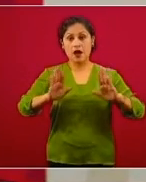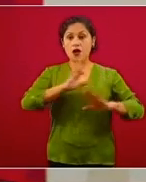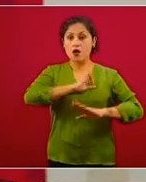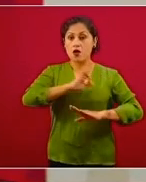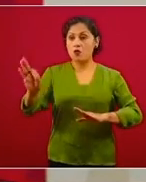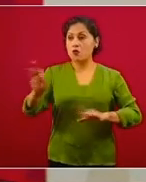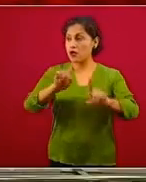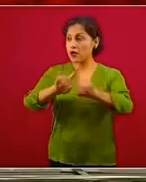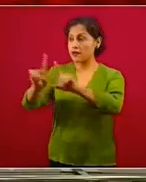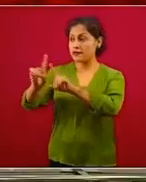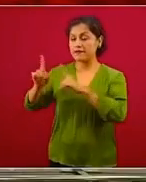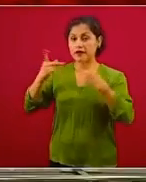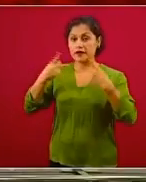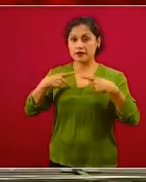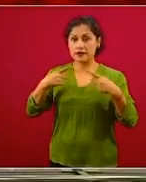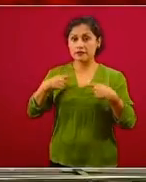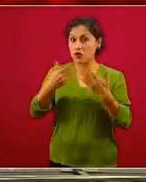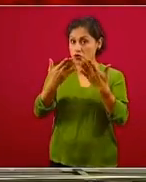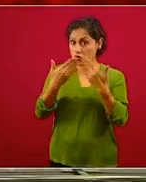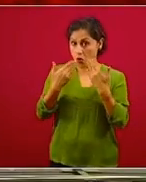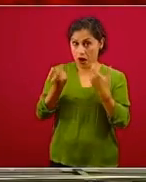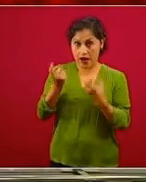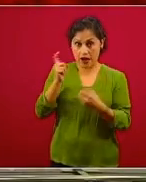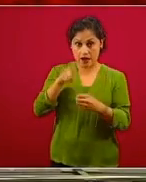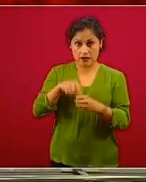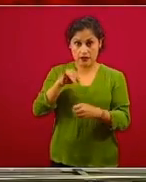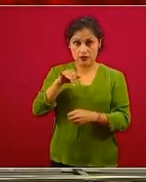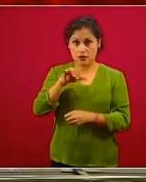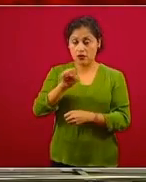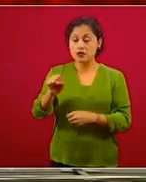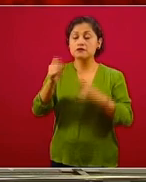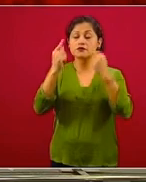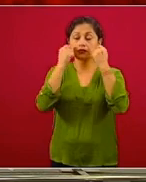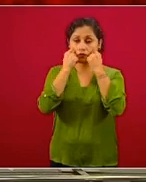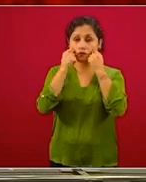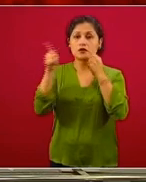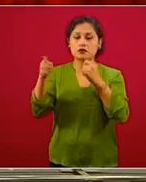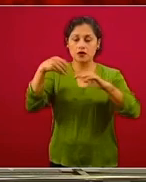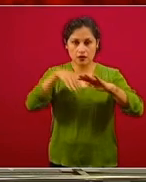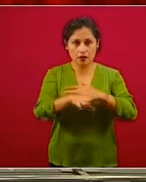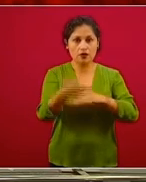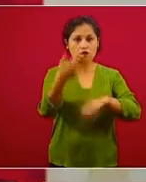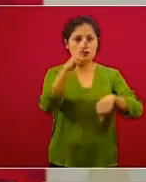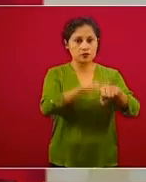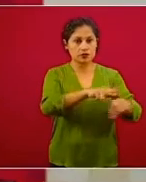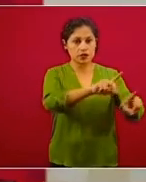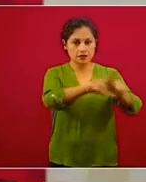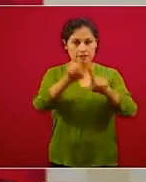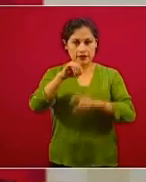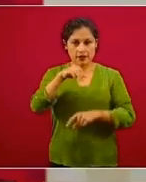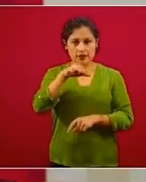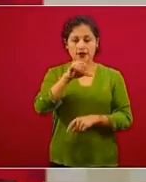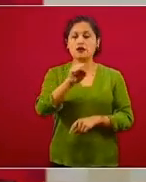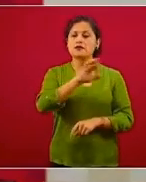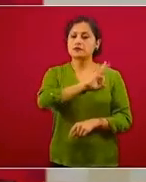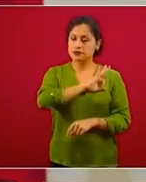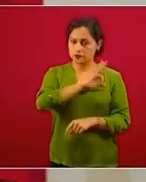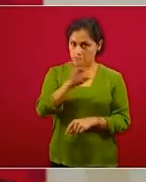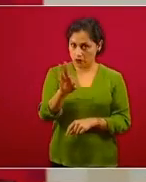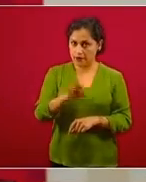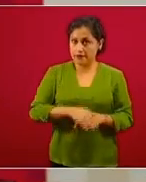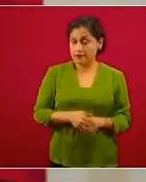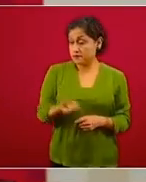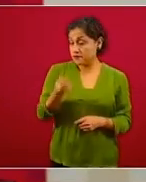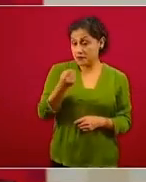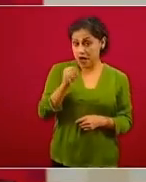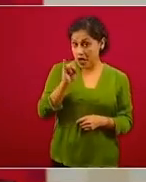problems. And we talked about a few days ago in the conference, we talked about how IMSS has also made